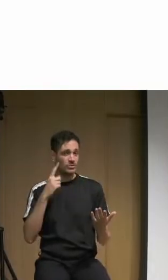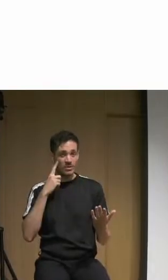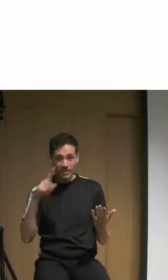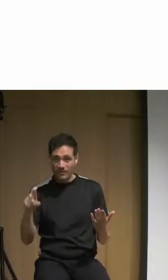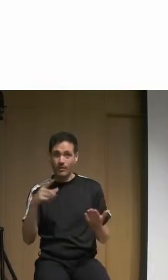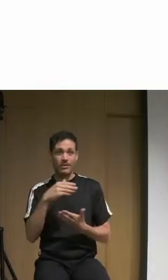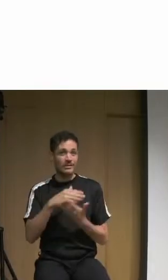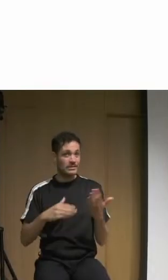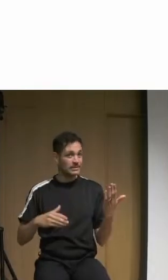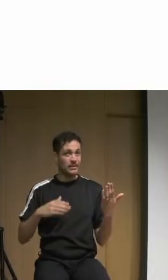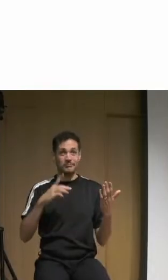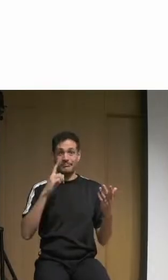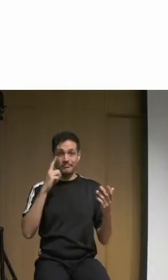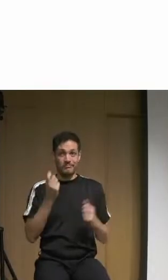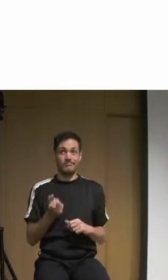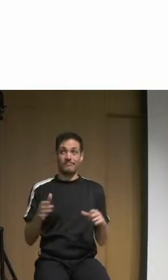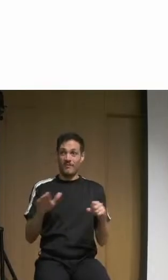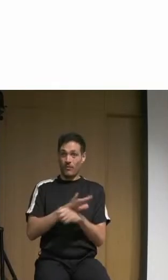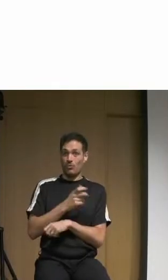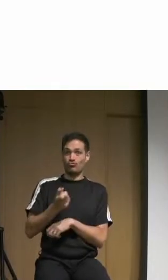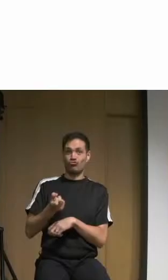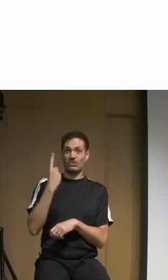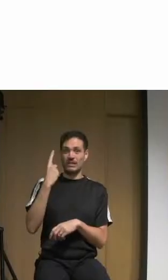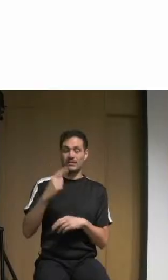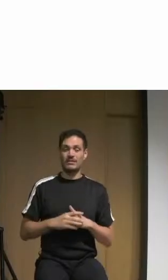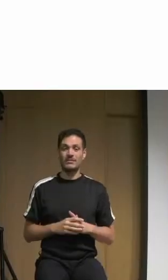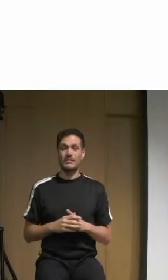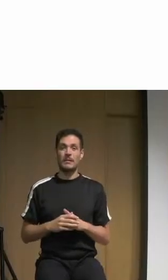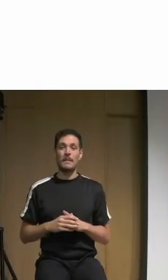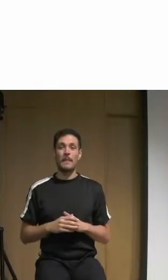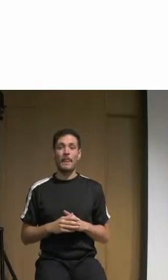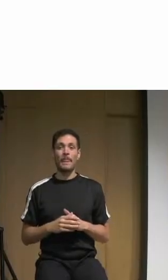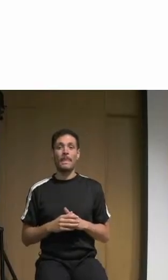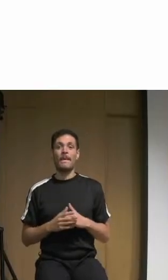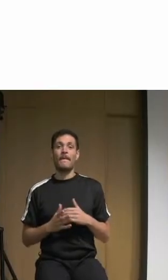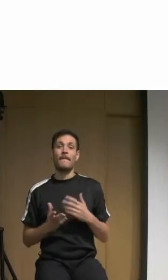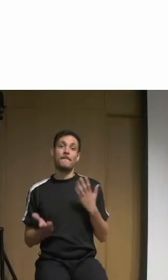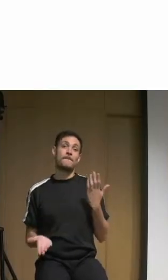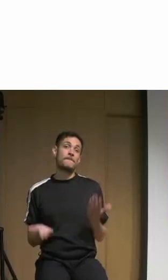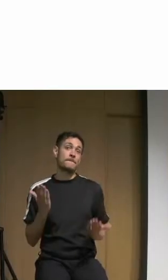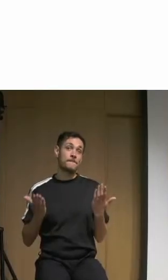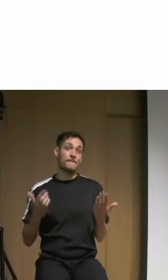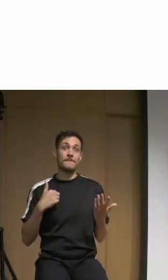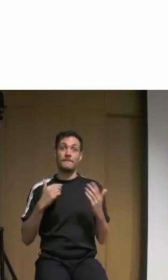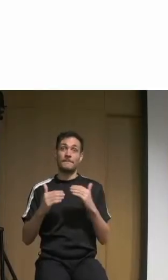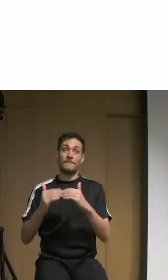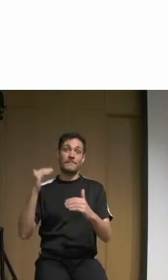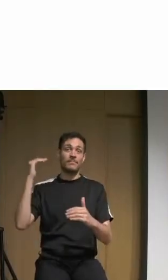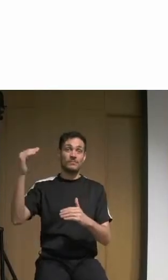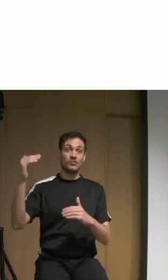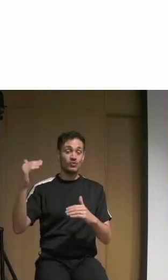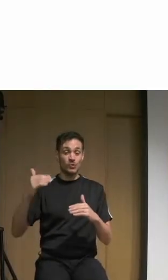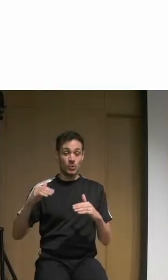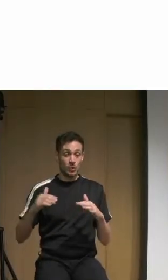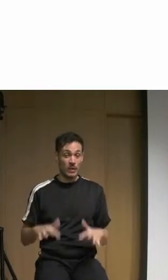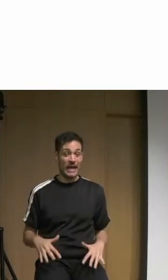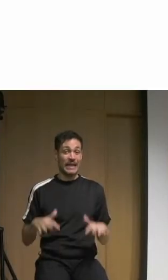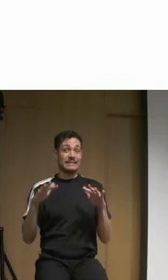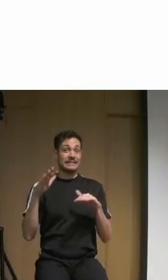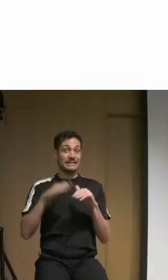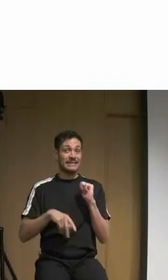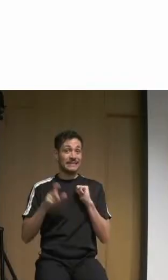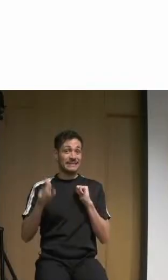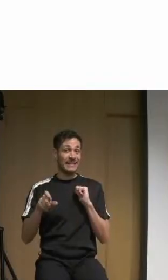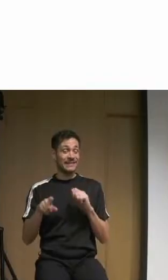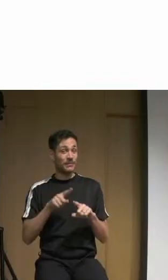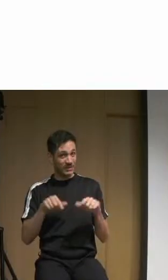of people's positions on this issue. Now, I may be I may be more anxious than I should be. So with But that, this is a